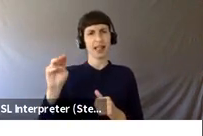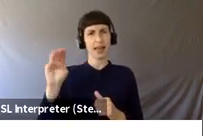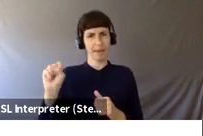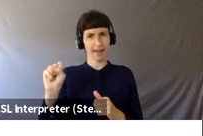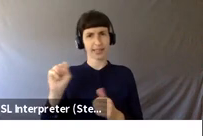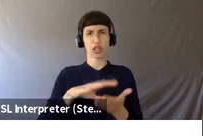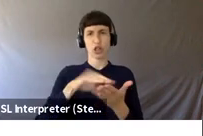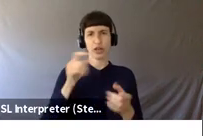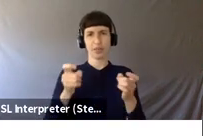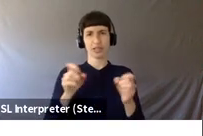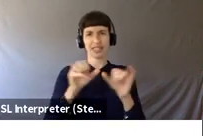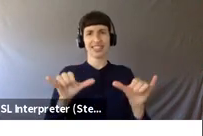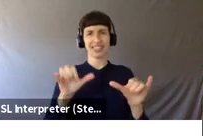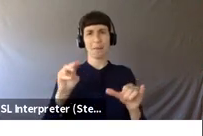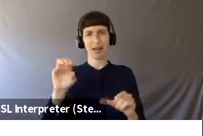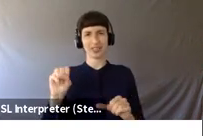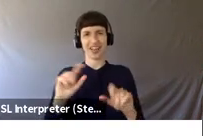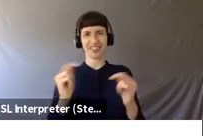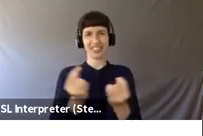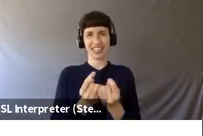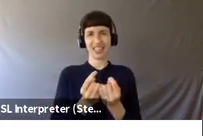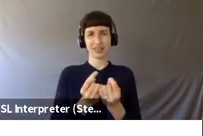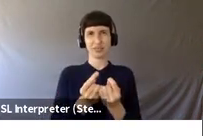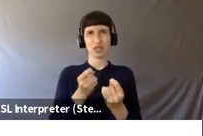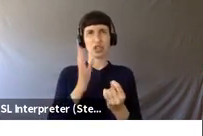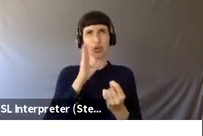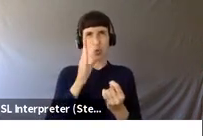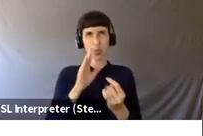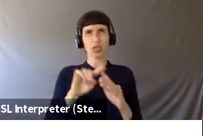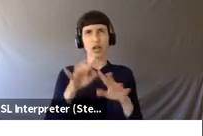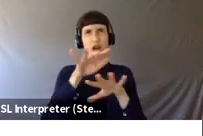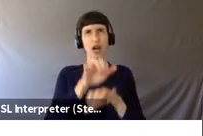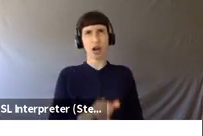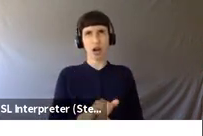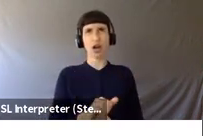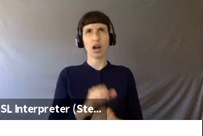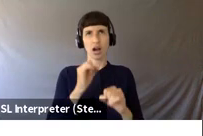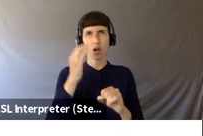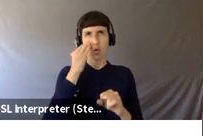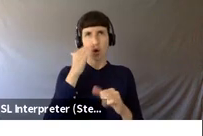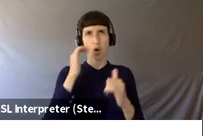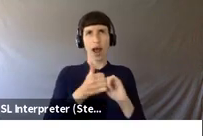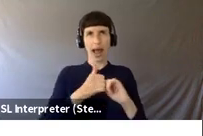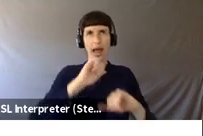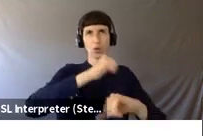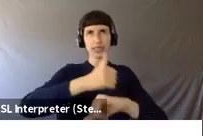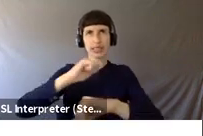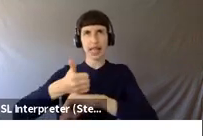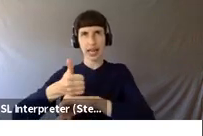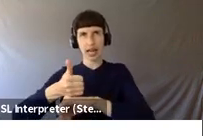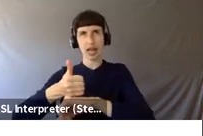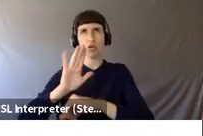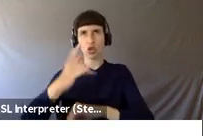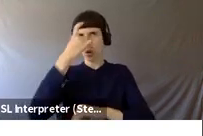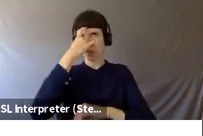Microsoft Teams, you're going to start thinking like it's laid out, and you're going to start incorporating how do I navigate, because you're going to see it more and your brain's going to